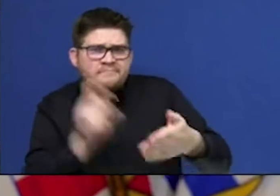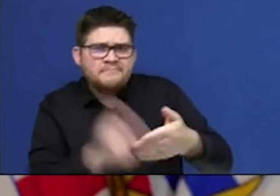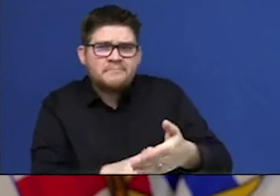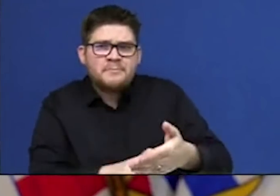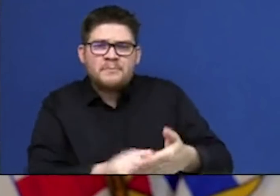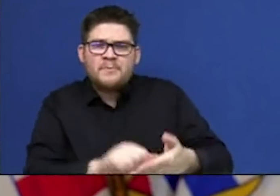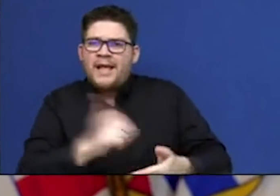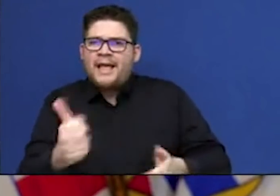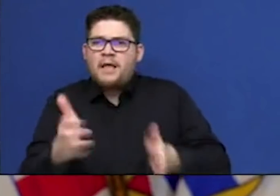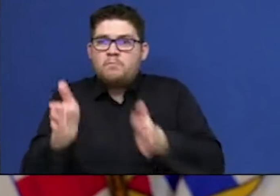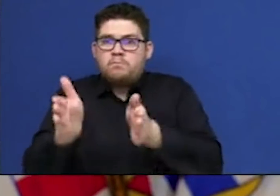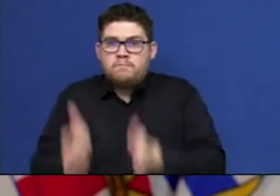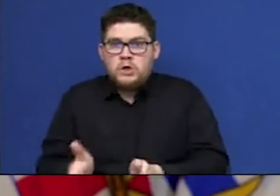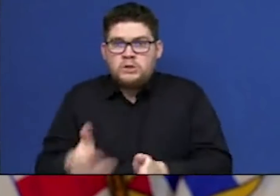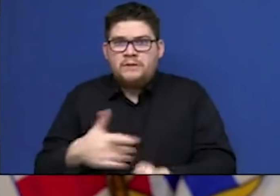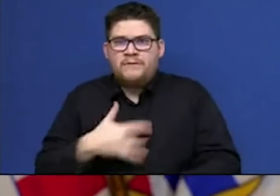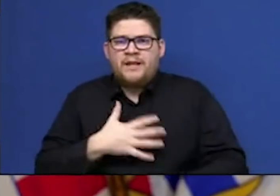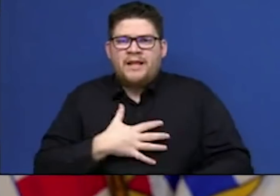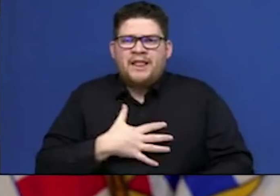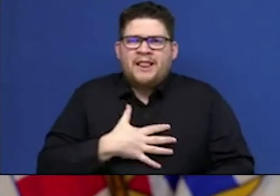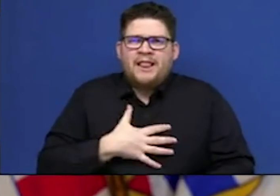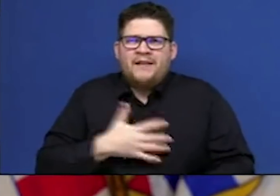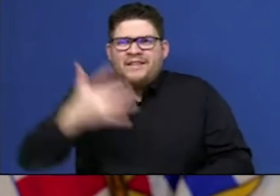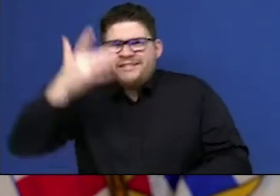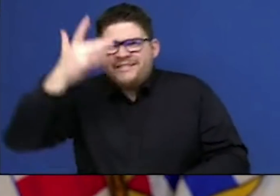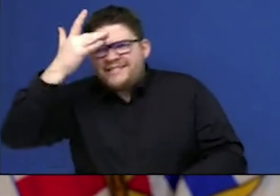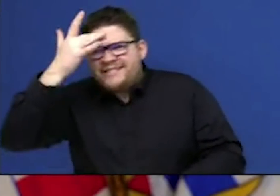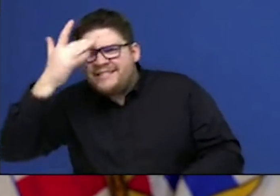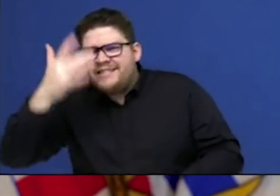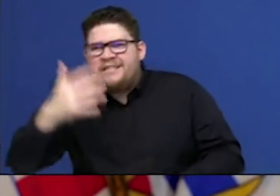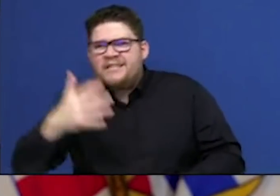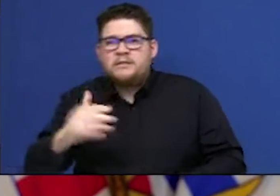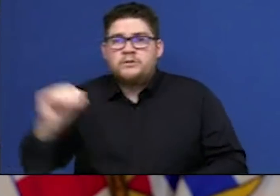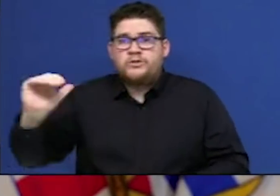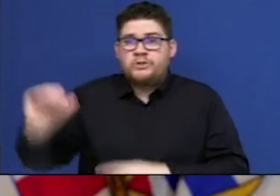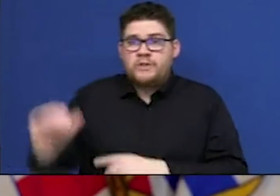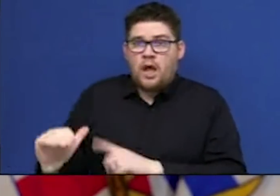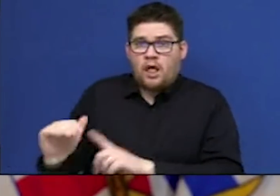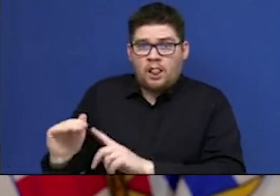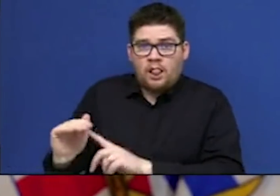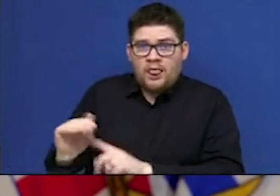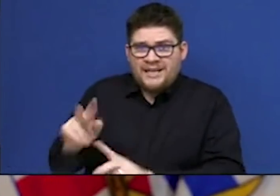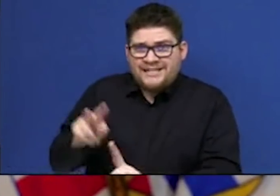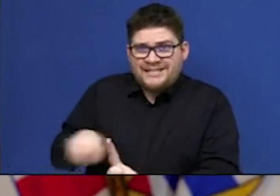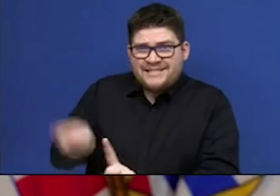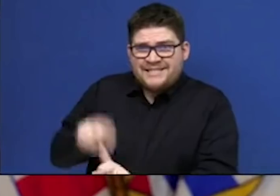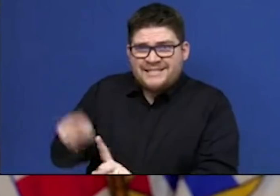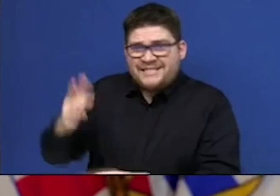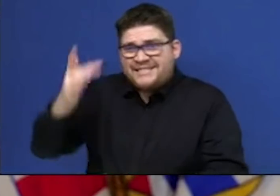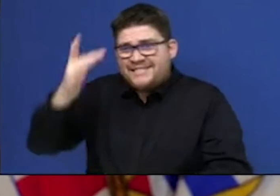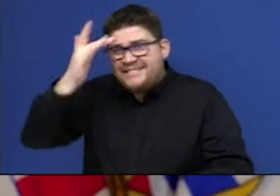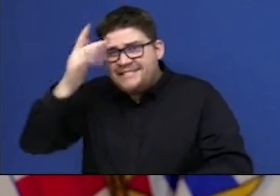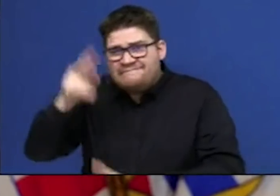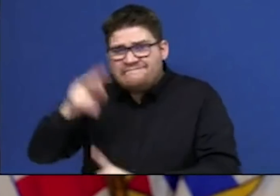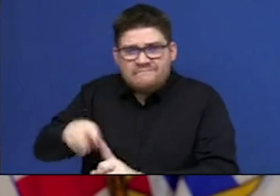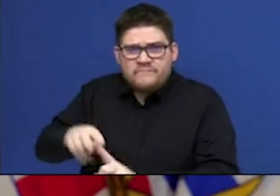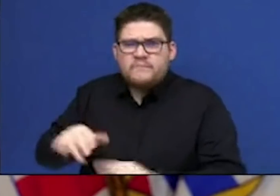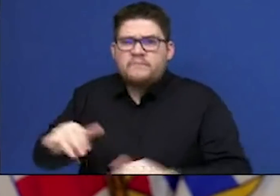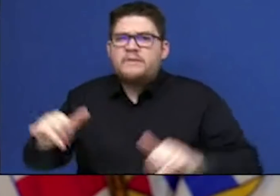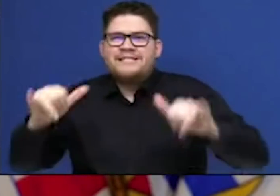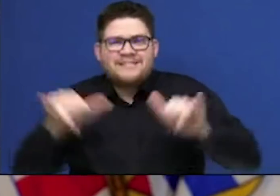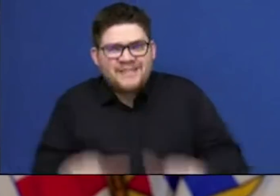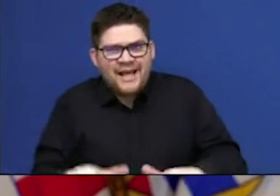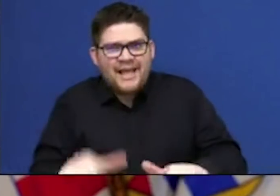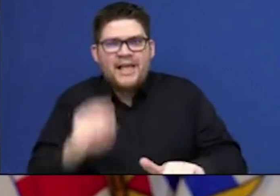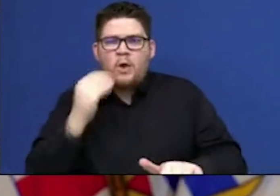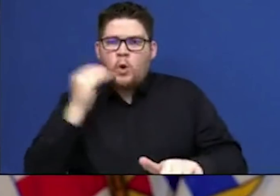businesses, unless you have to be in the workplaces. We're asking everybody to take that measure again, to